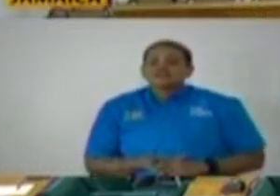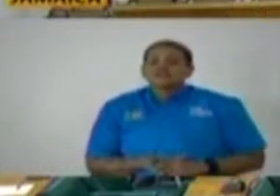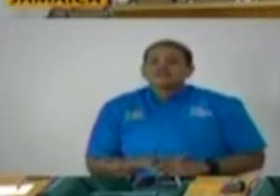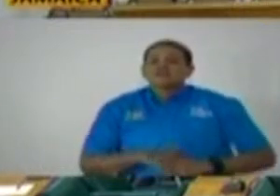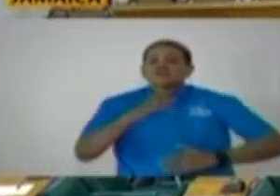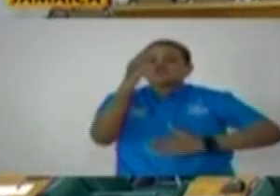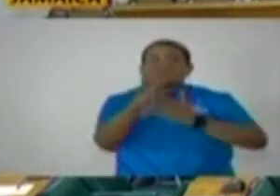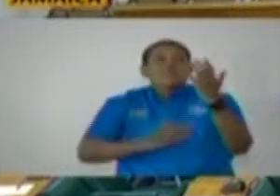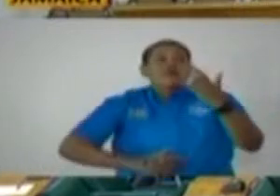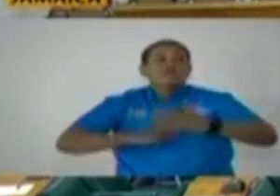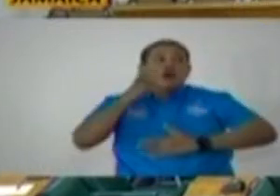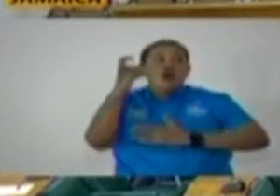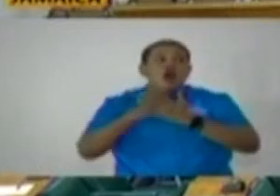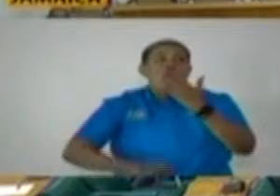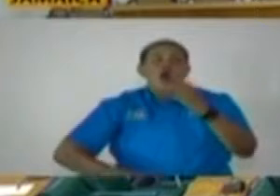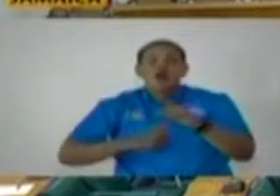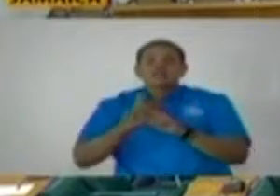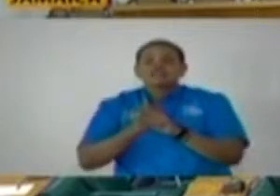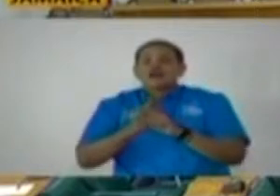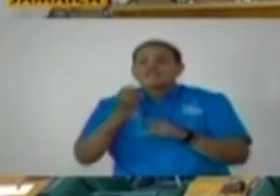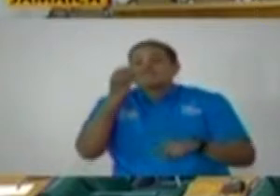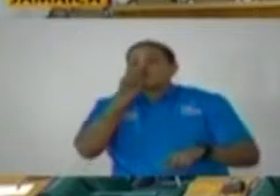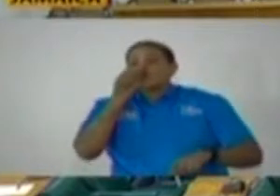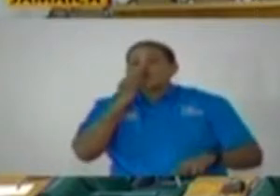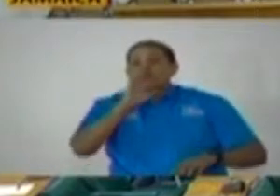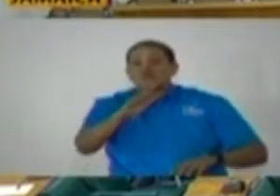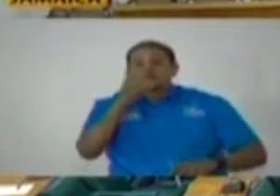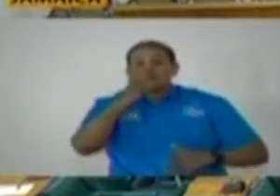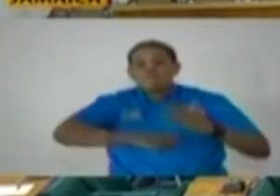some of the costs of food items.